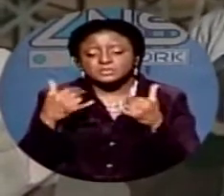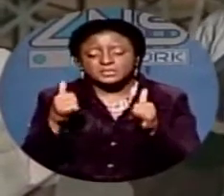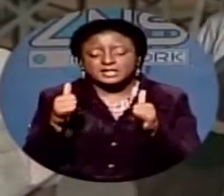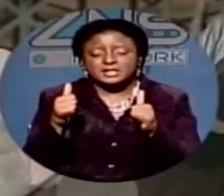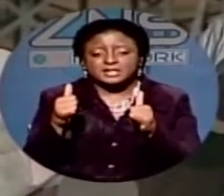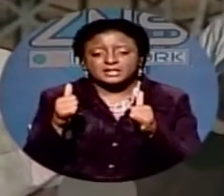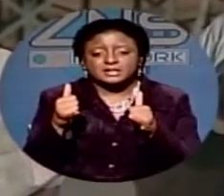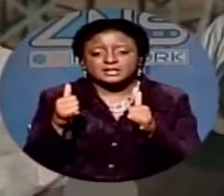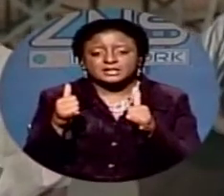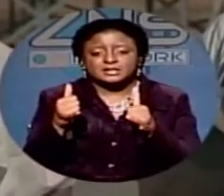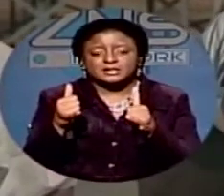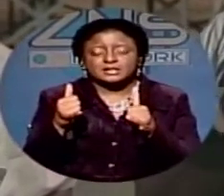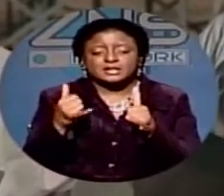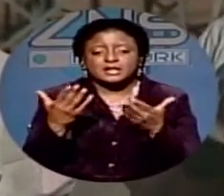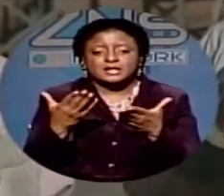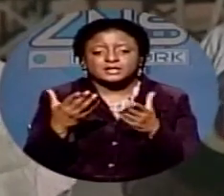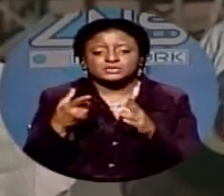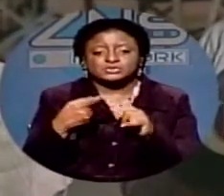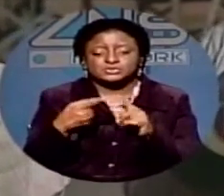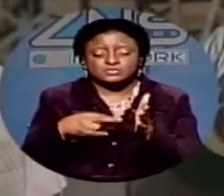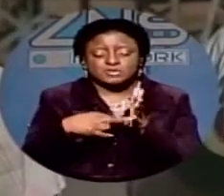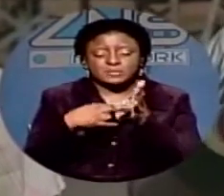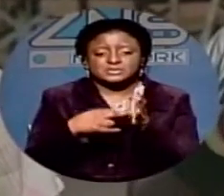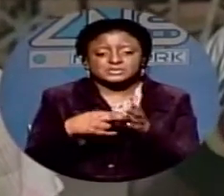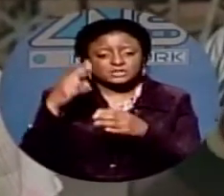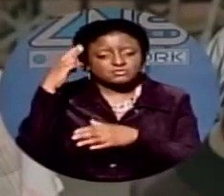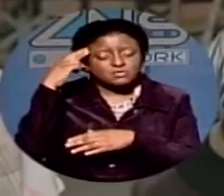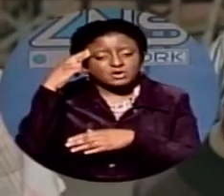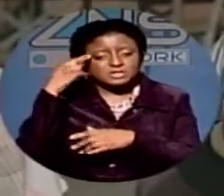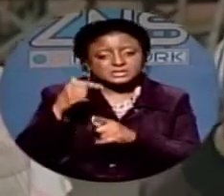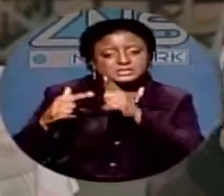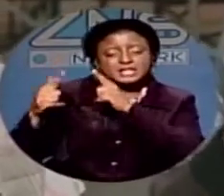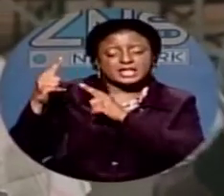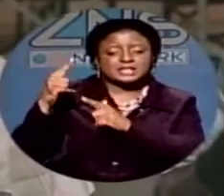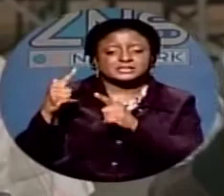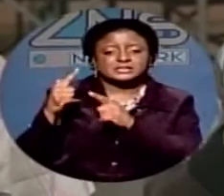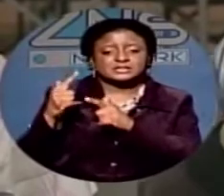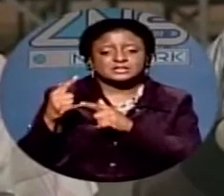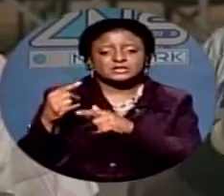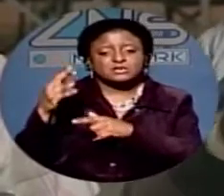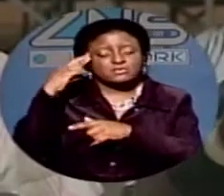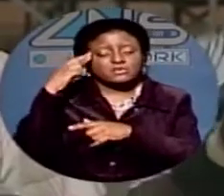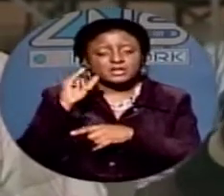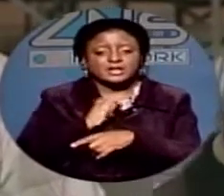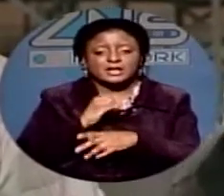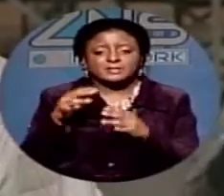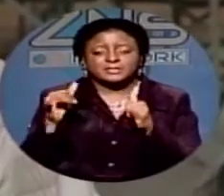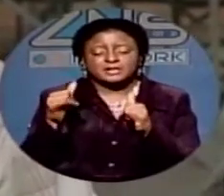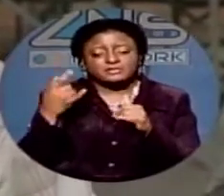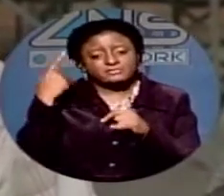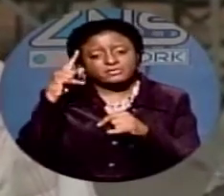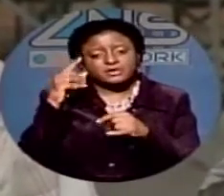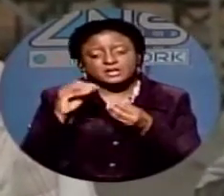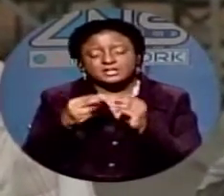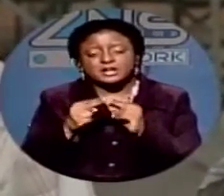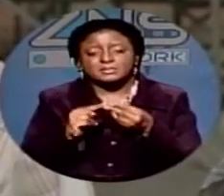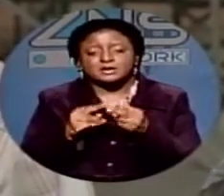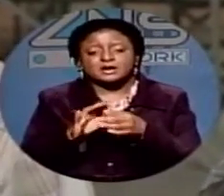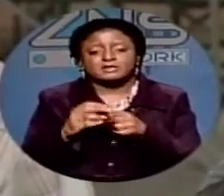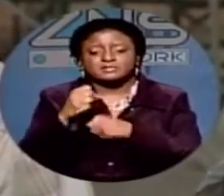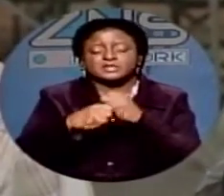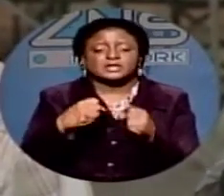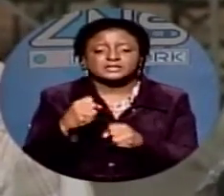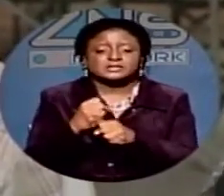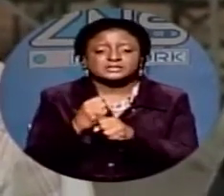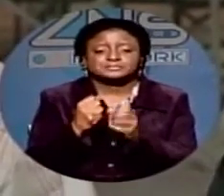representing Ron's legacy. Me and Ron played together for a number of years, and it's just an honor to represent him as champion in this